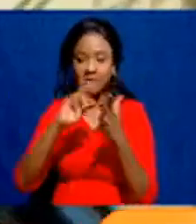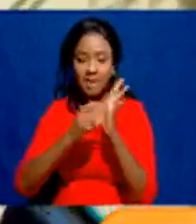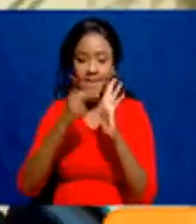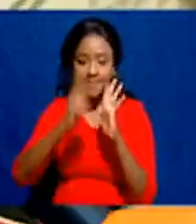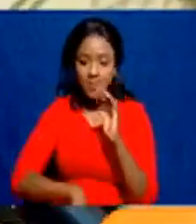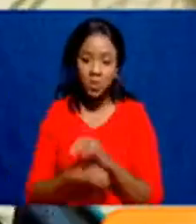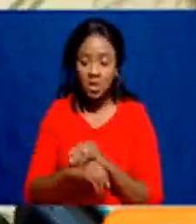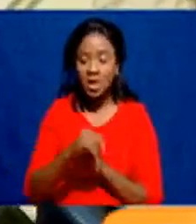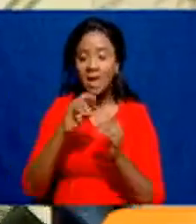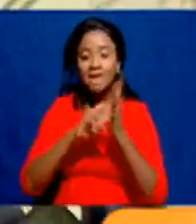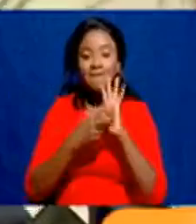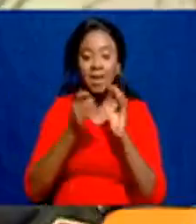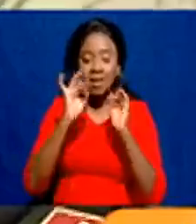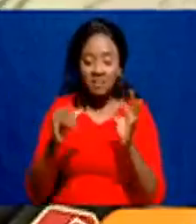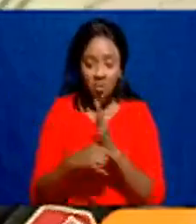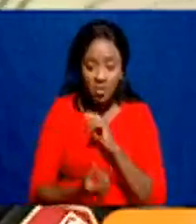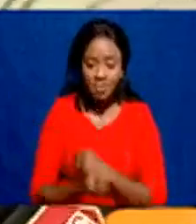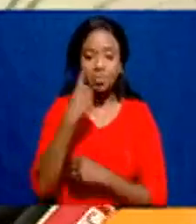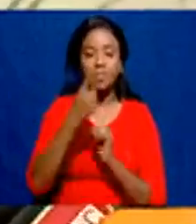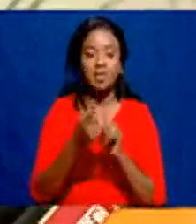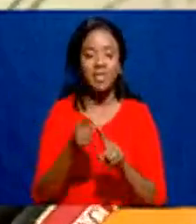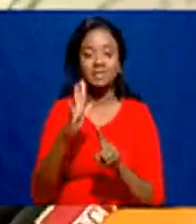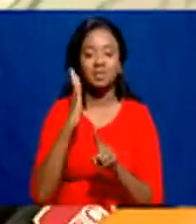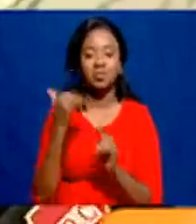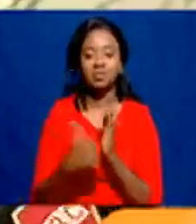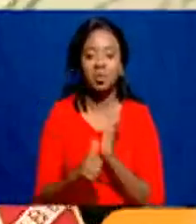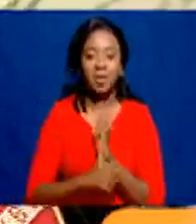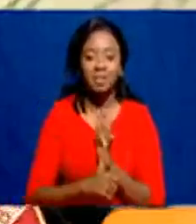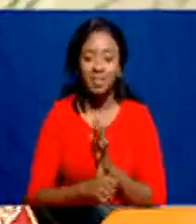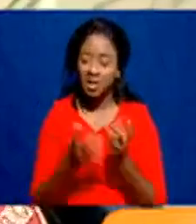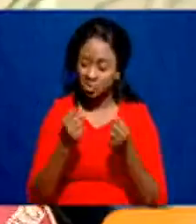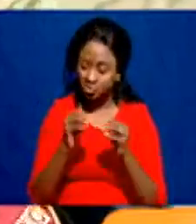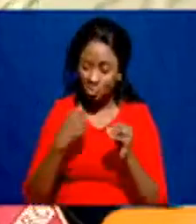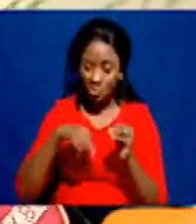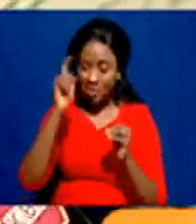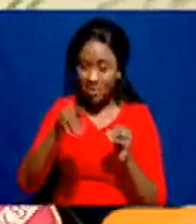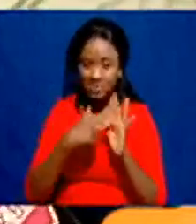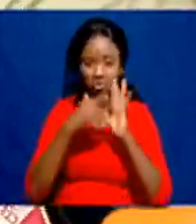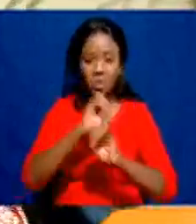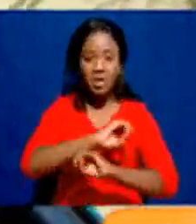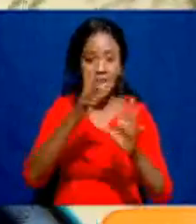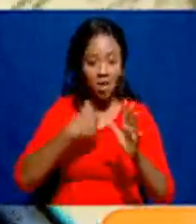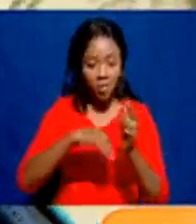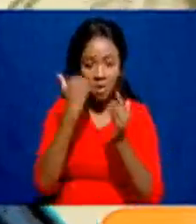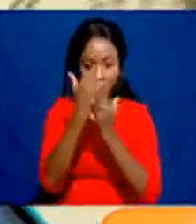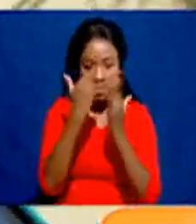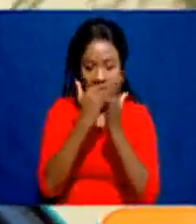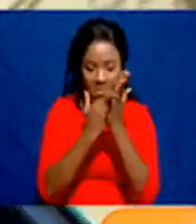the event of any attack to a nuclear power program, it becomes a security issue. And therefore, you must be able to demonstrate that you have put